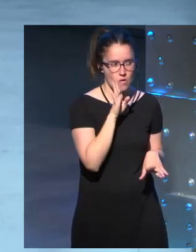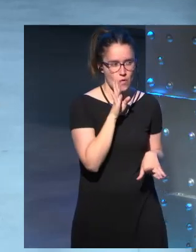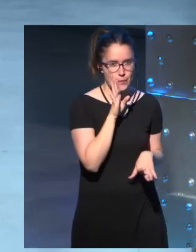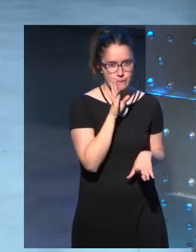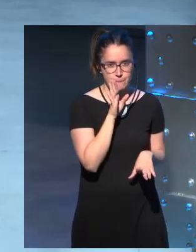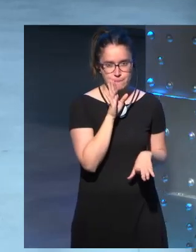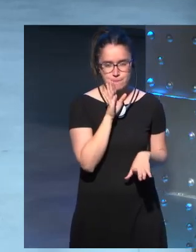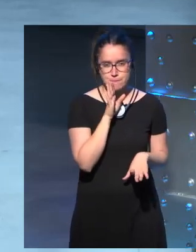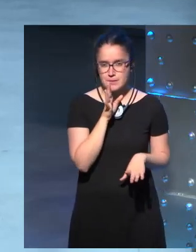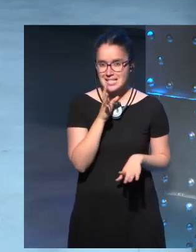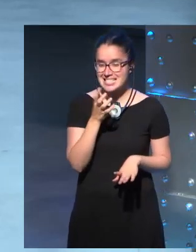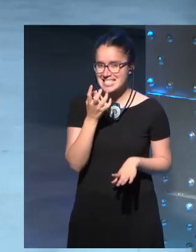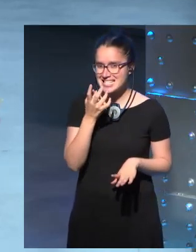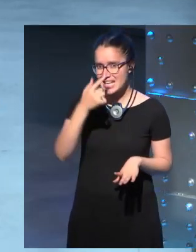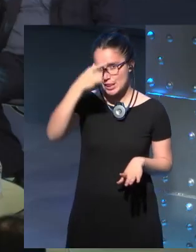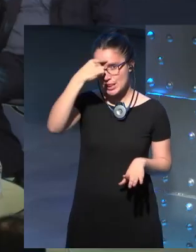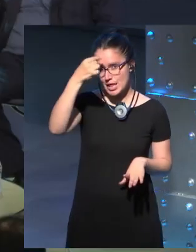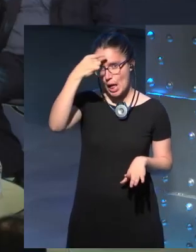you before